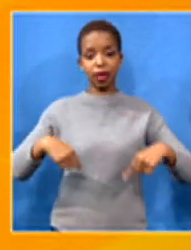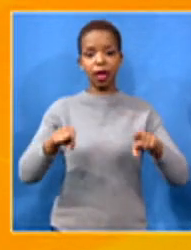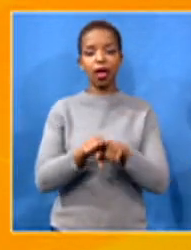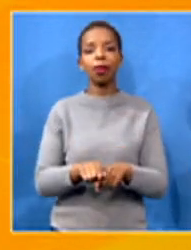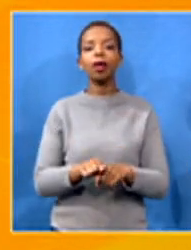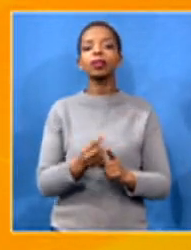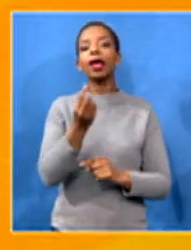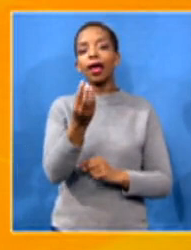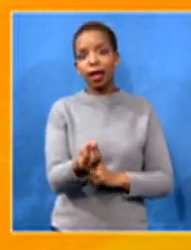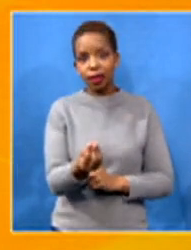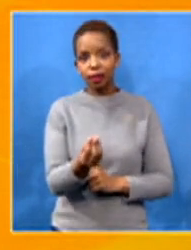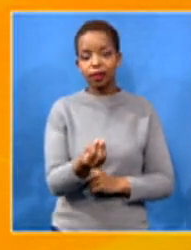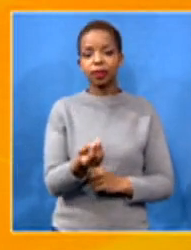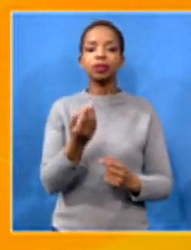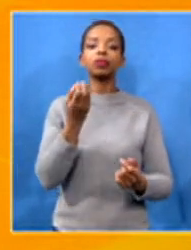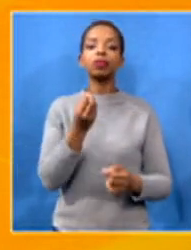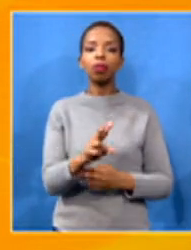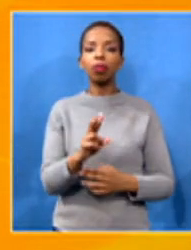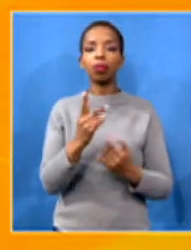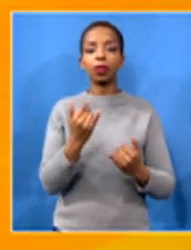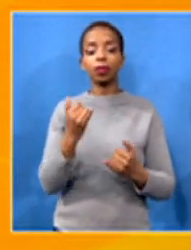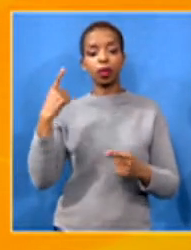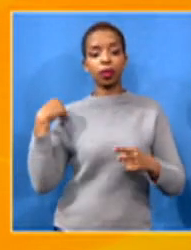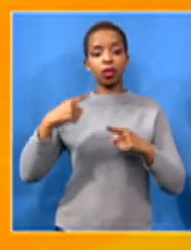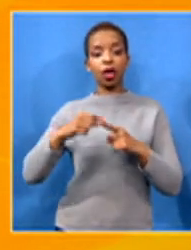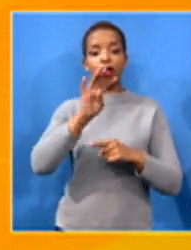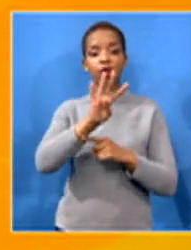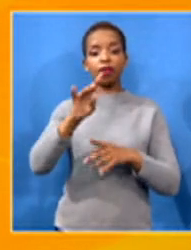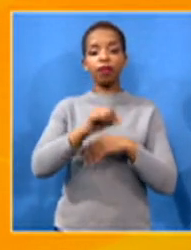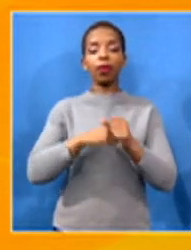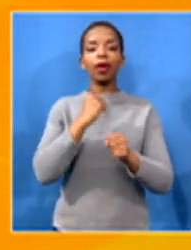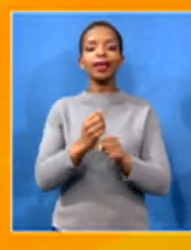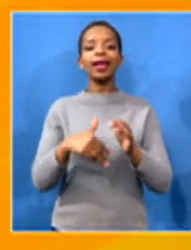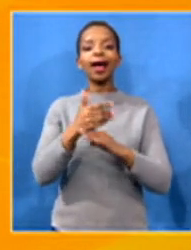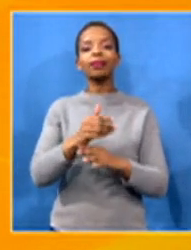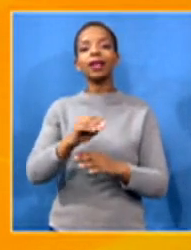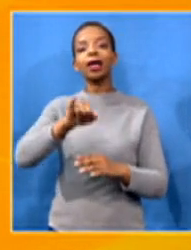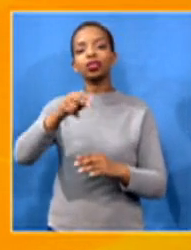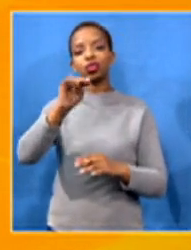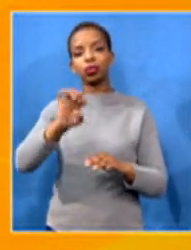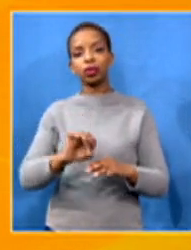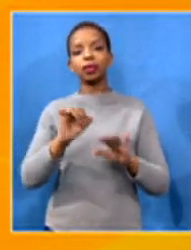moved as we look at 44 years since the June 16th uprising. And that brings us up to news time. Leanne standing by.